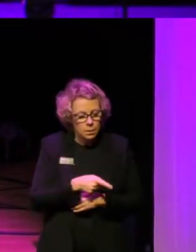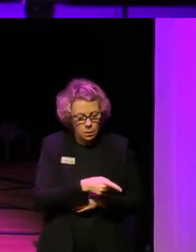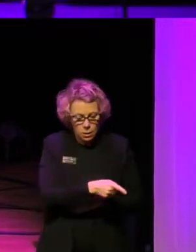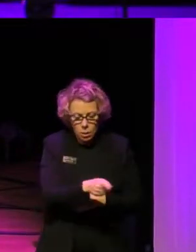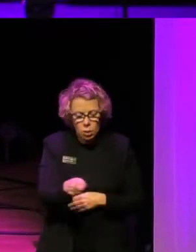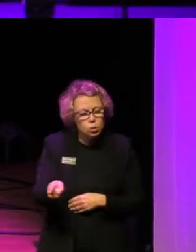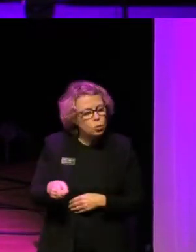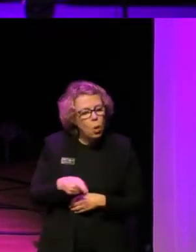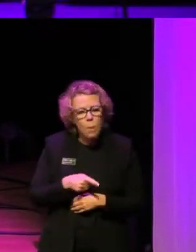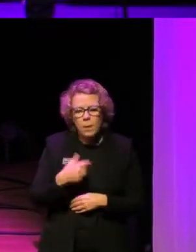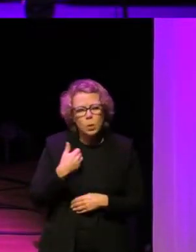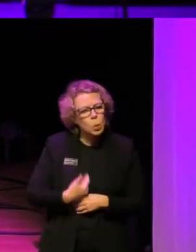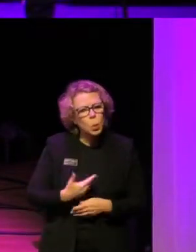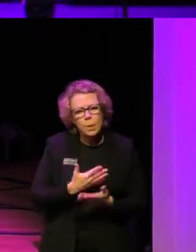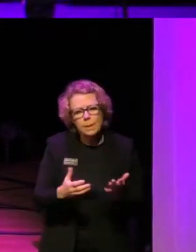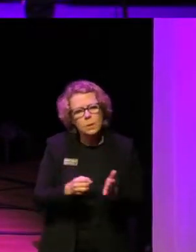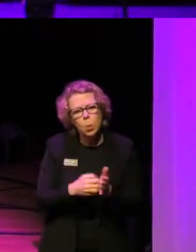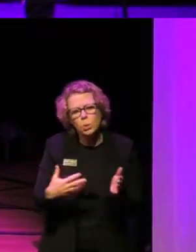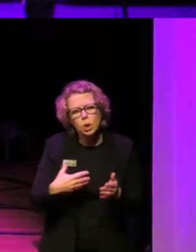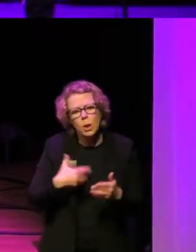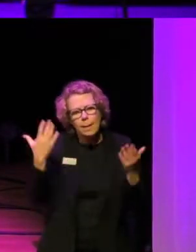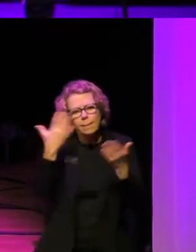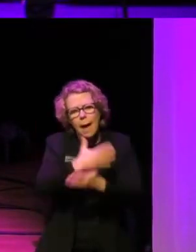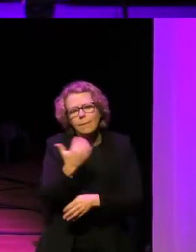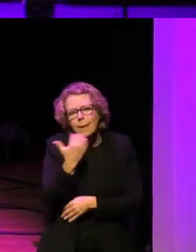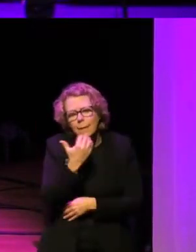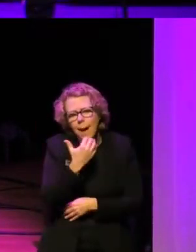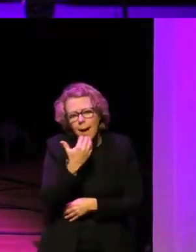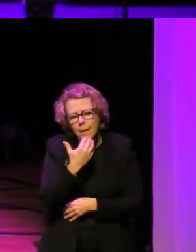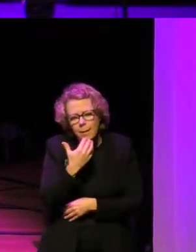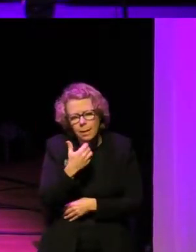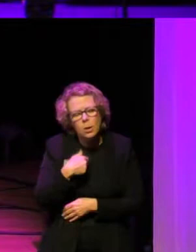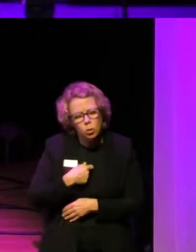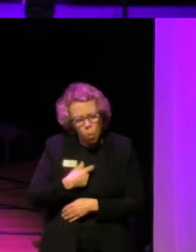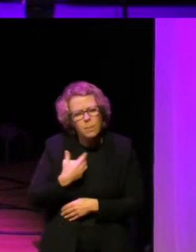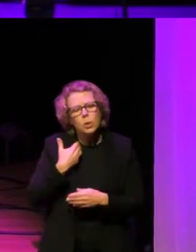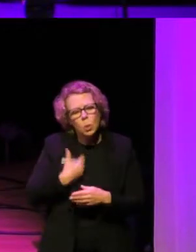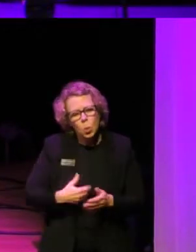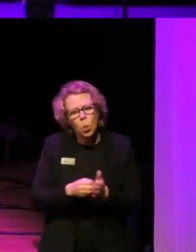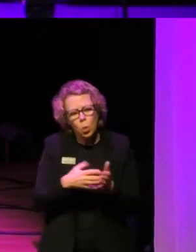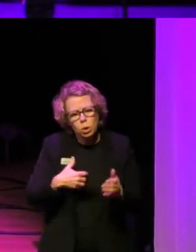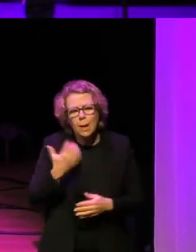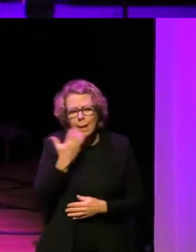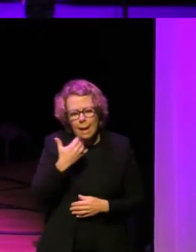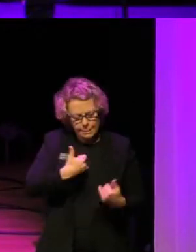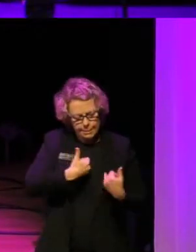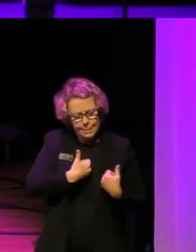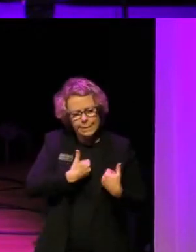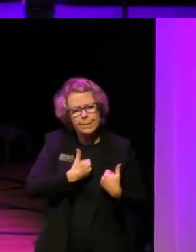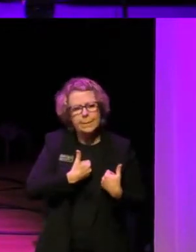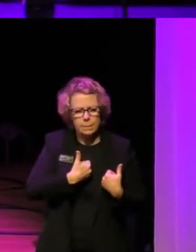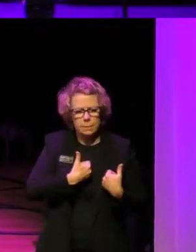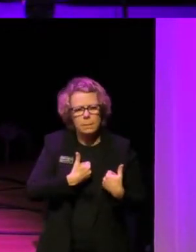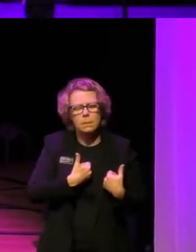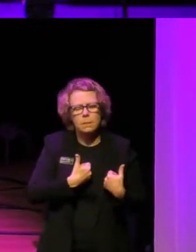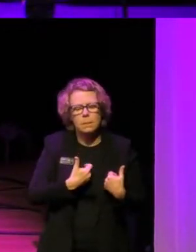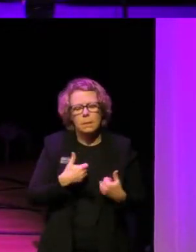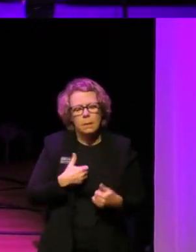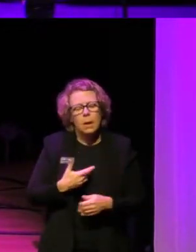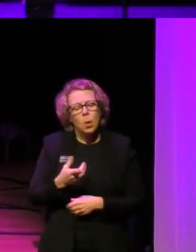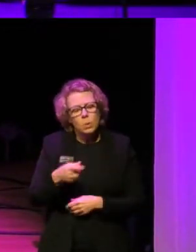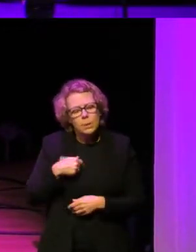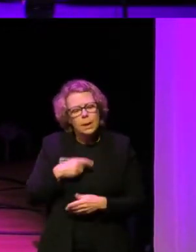die from the cold without, they died from the cold within. And the call in terms of the future of human